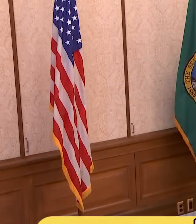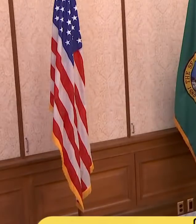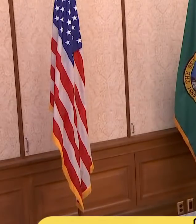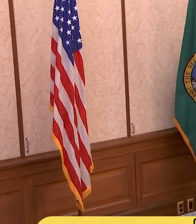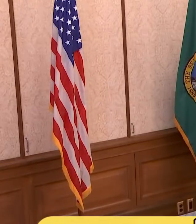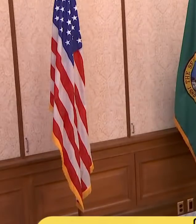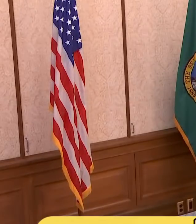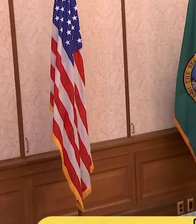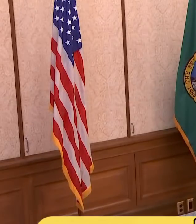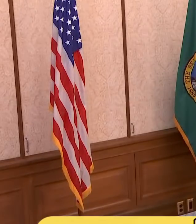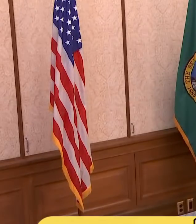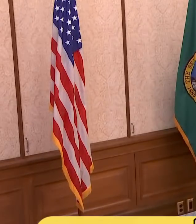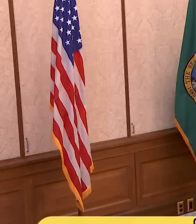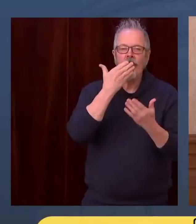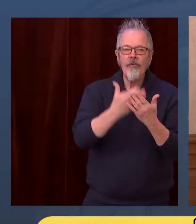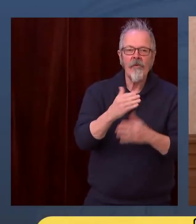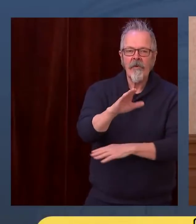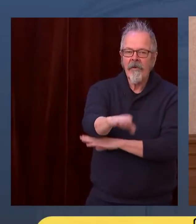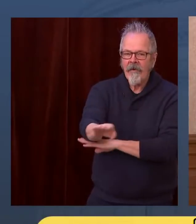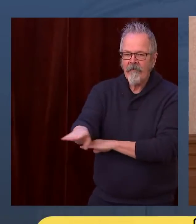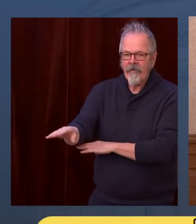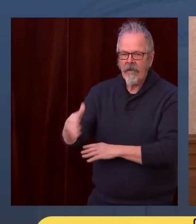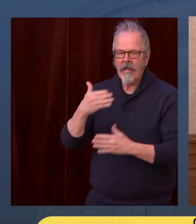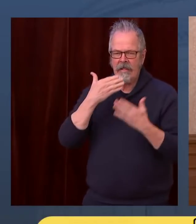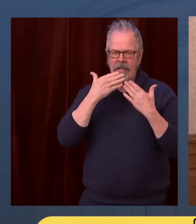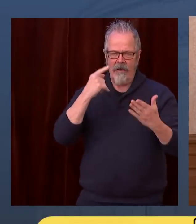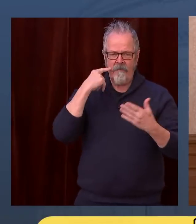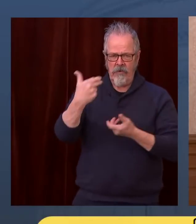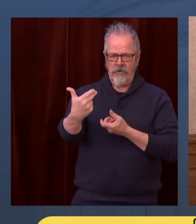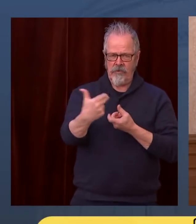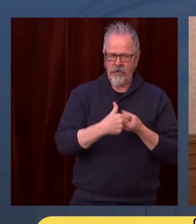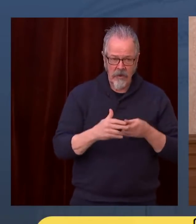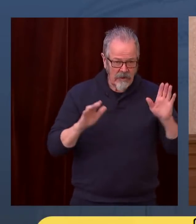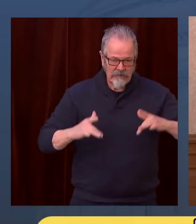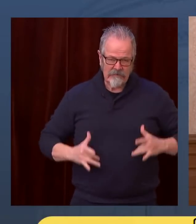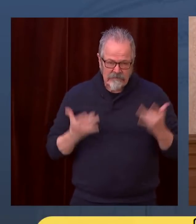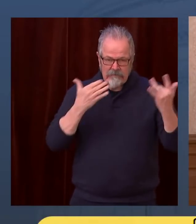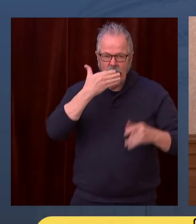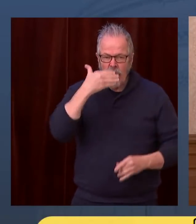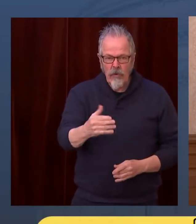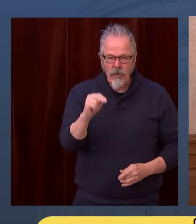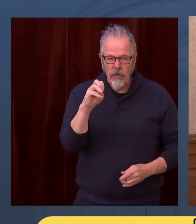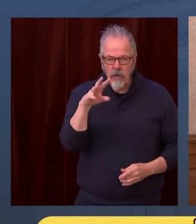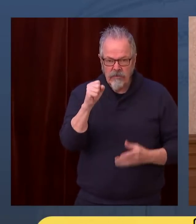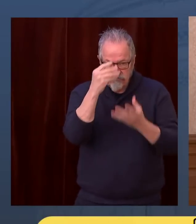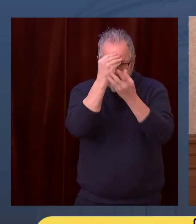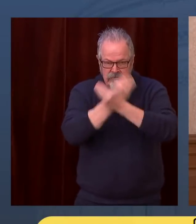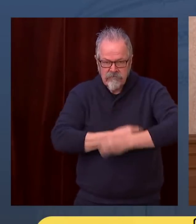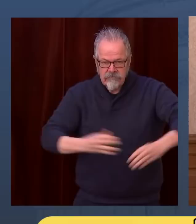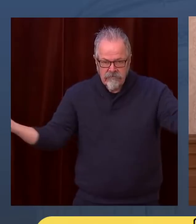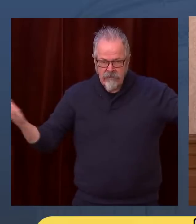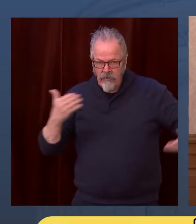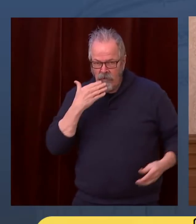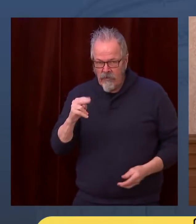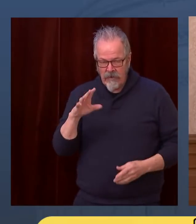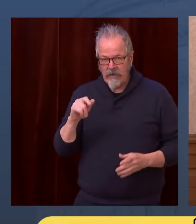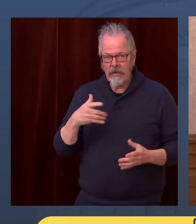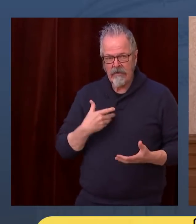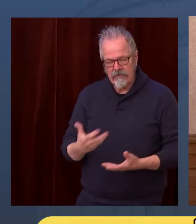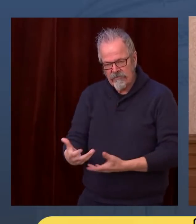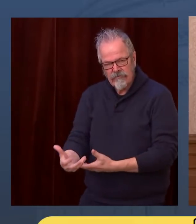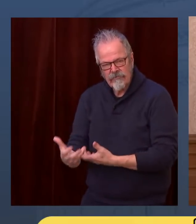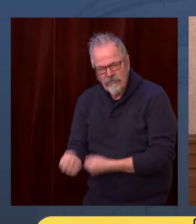Good afternoon. Thank you for joining us. We have good news today. We are confident that we are succeeding